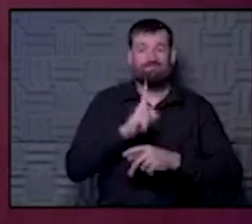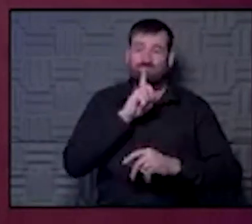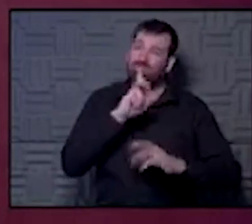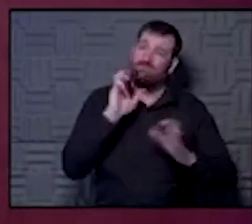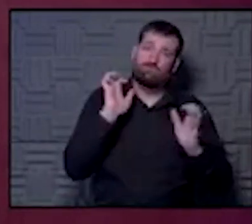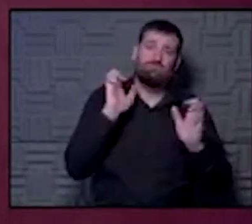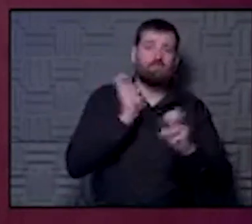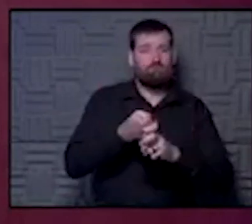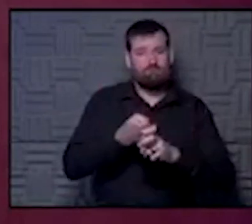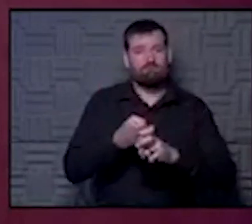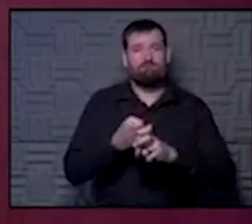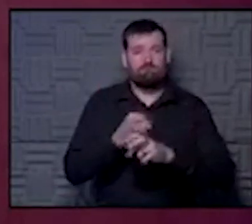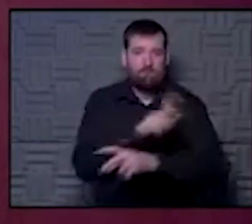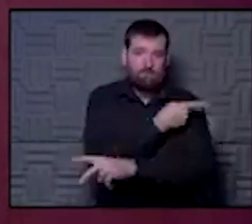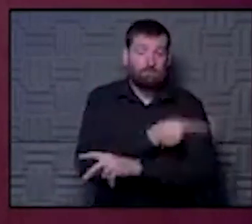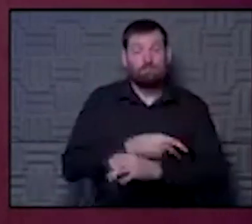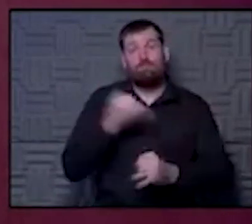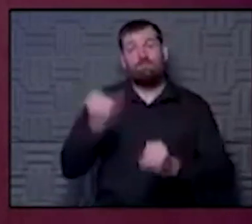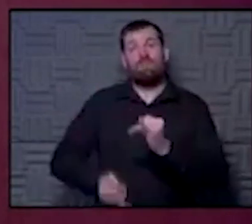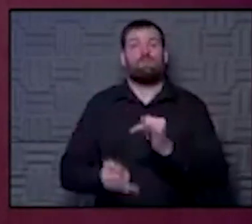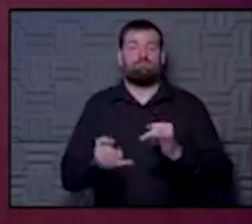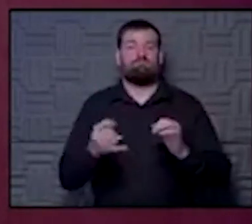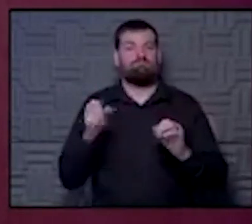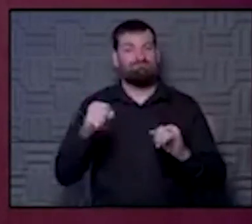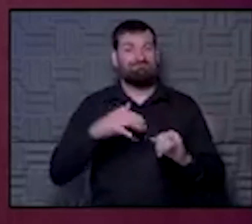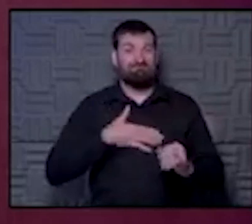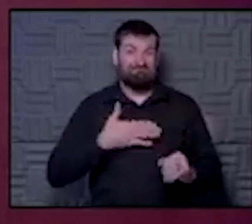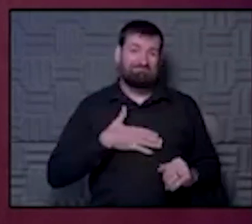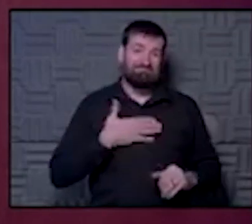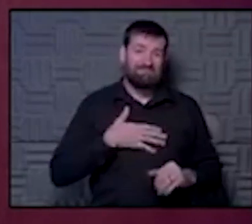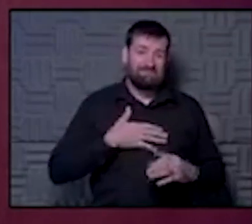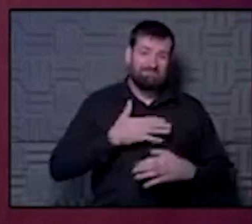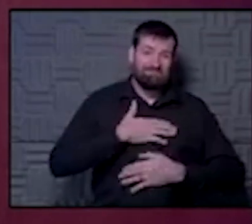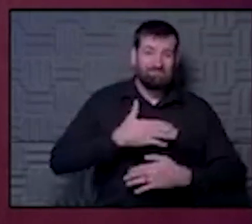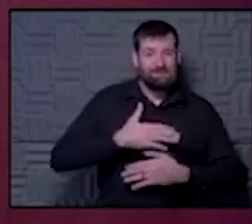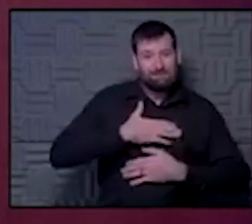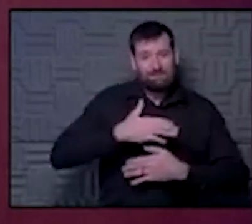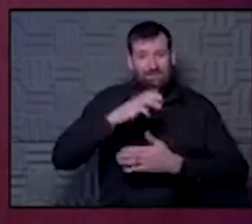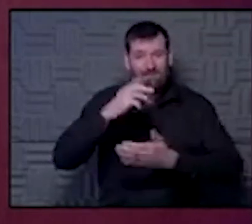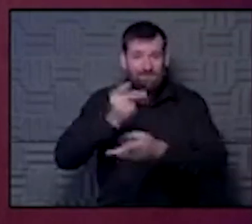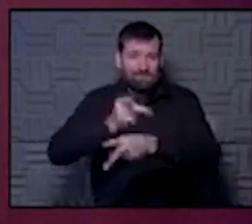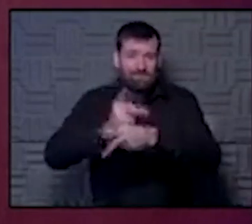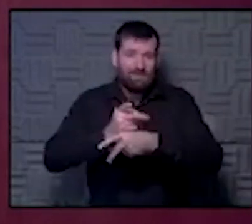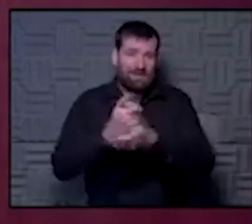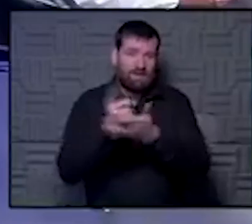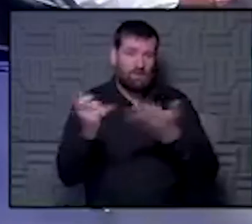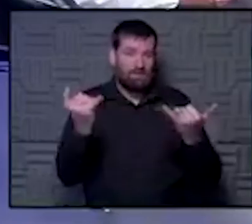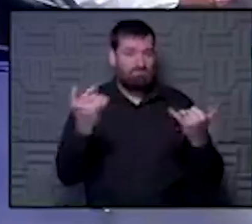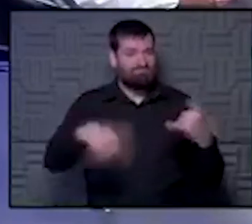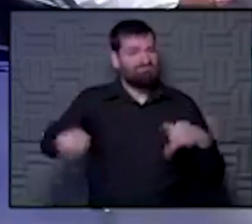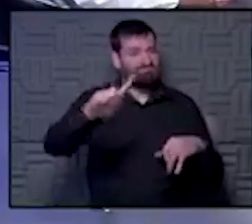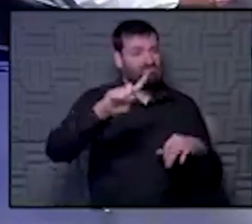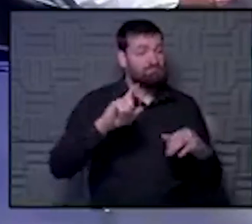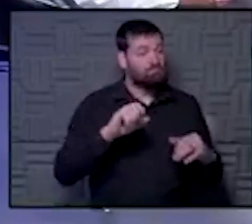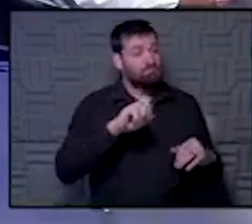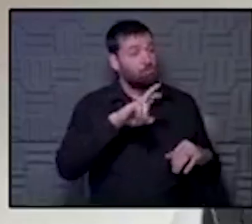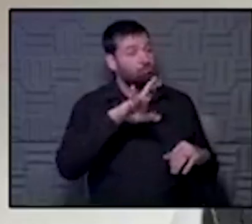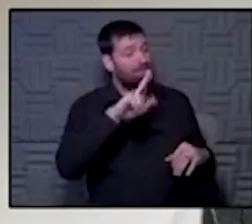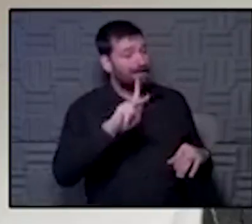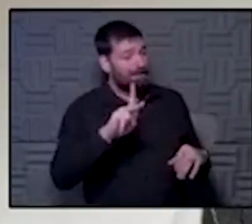challenging patients. And finally, yeah, definitely happy Respiratory Care Week to all the respiratory therapists out there. Rick